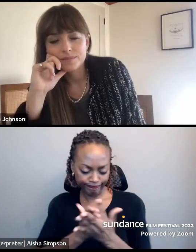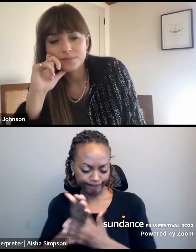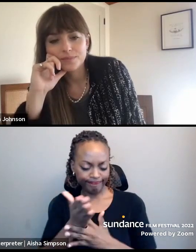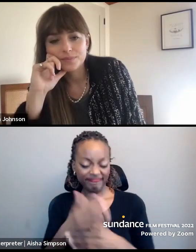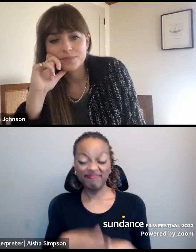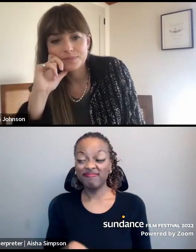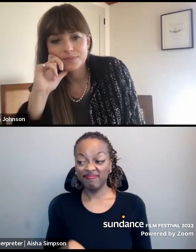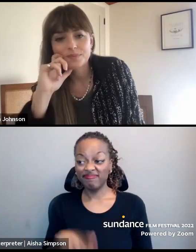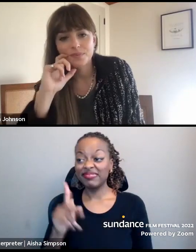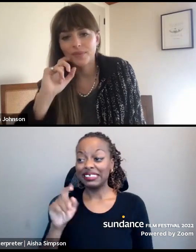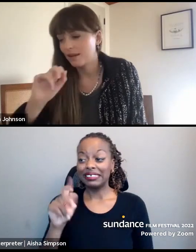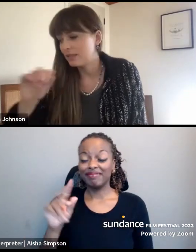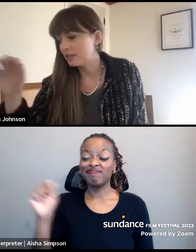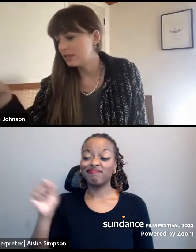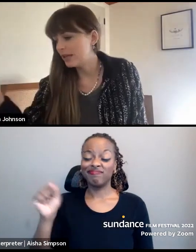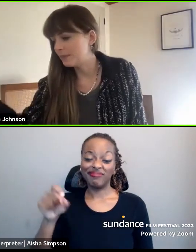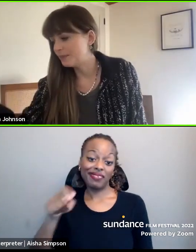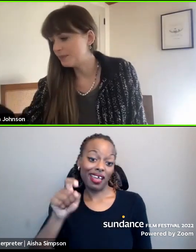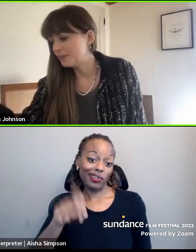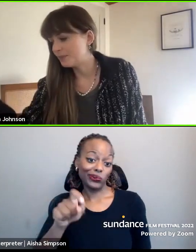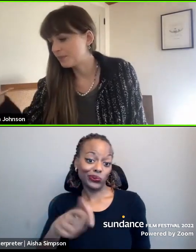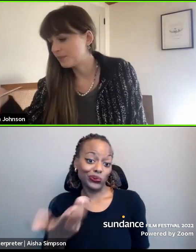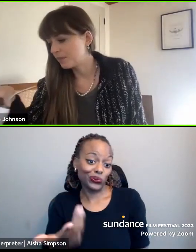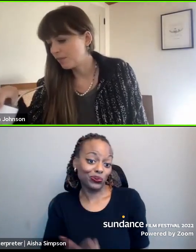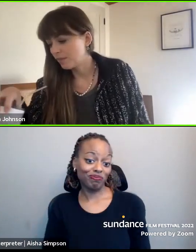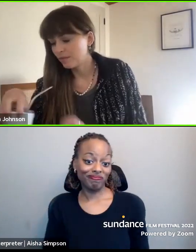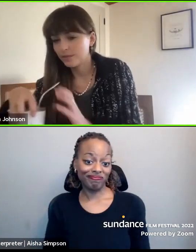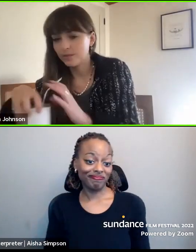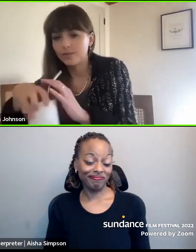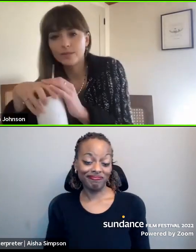we just had to, you know what I mean? It didn't Yeah. stop.